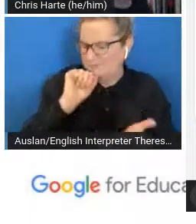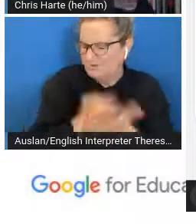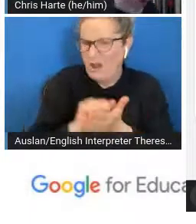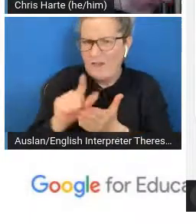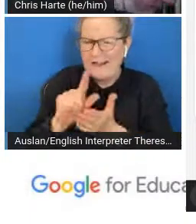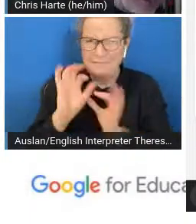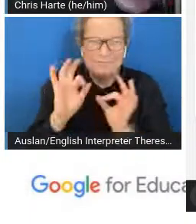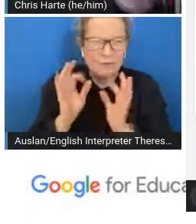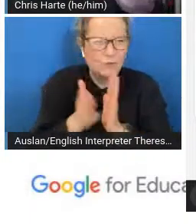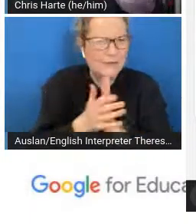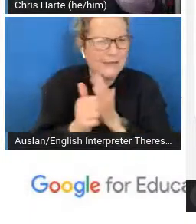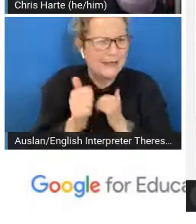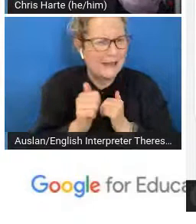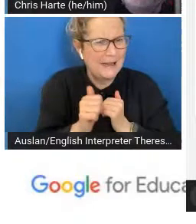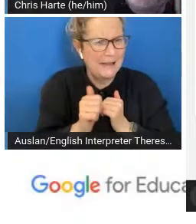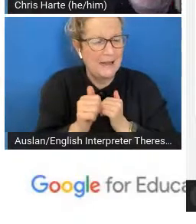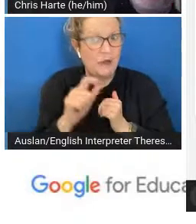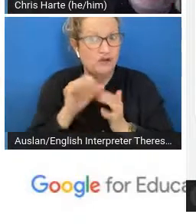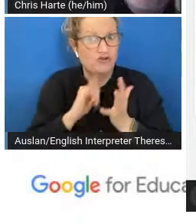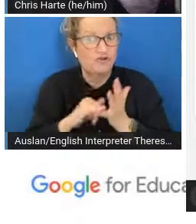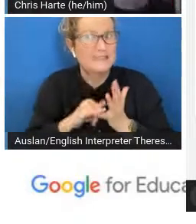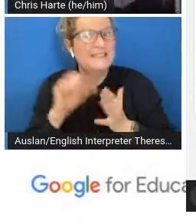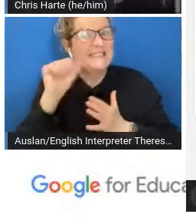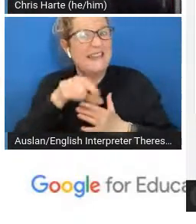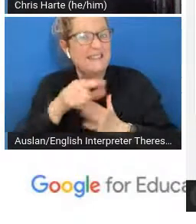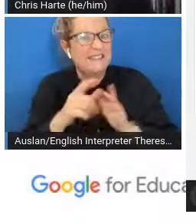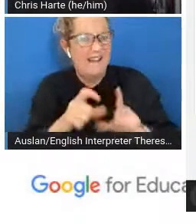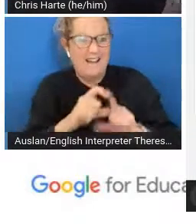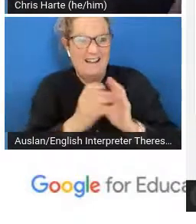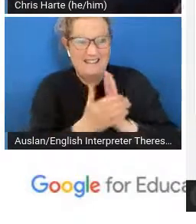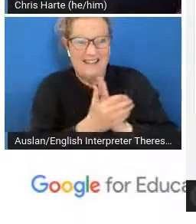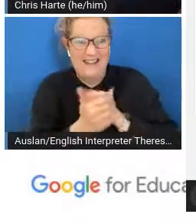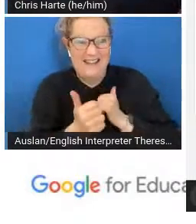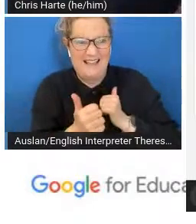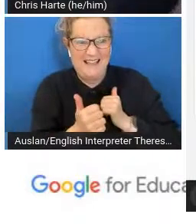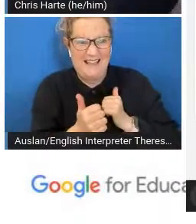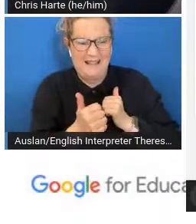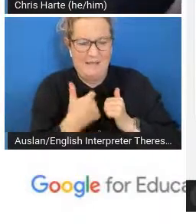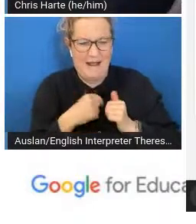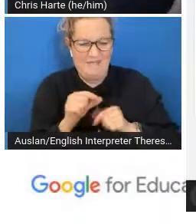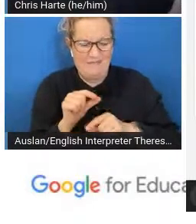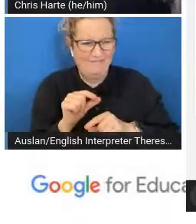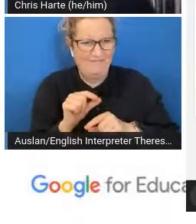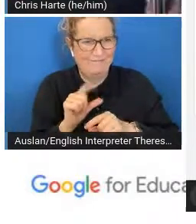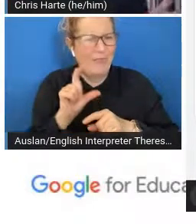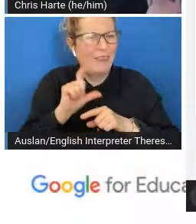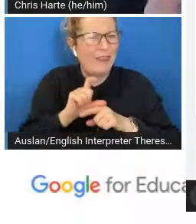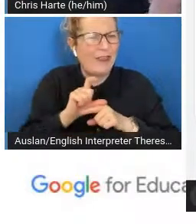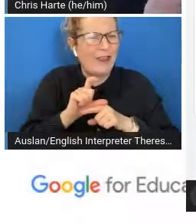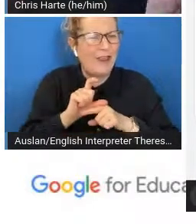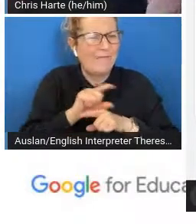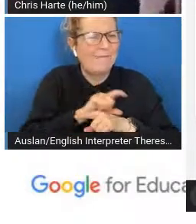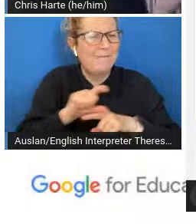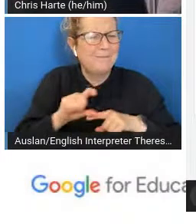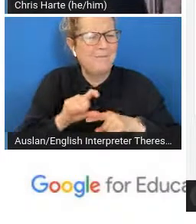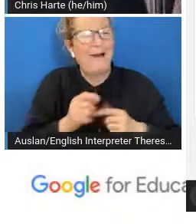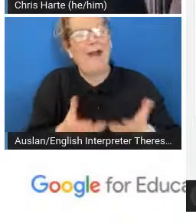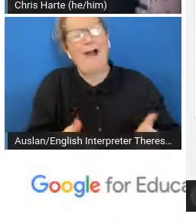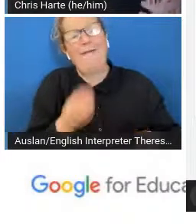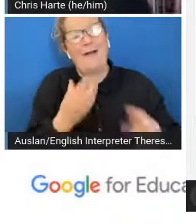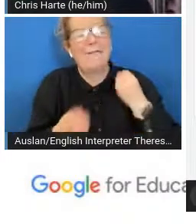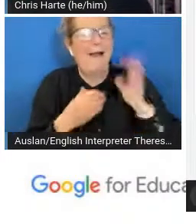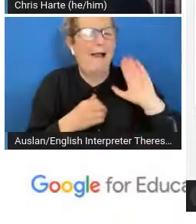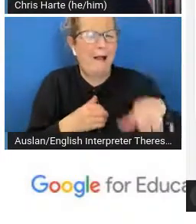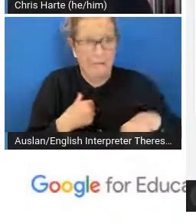100%. It's a hard skill, because I am very, very thin-skinned. I'm like, my idea is beautiful, and you